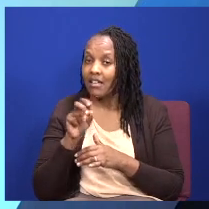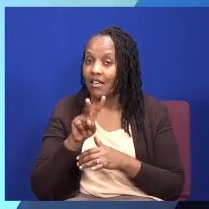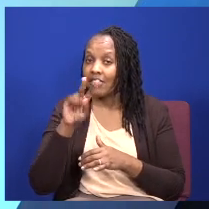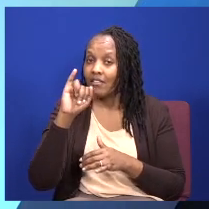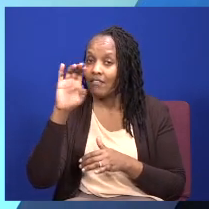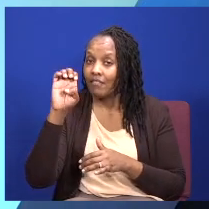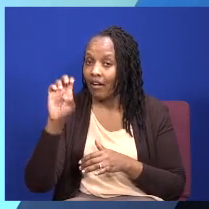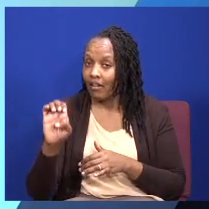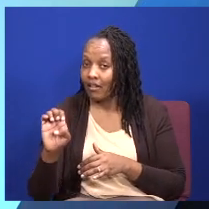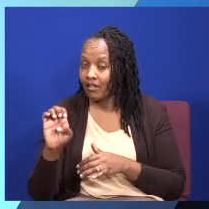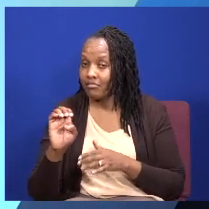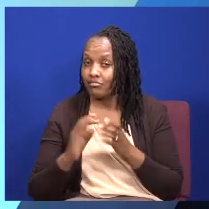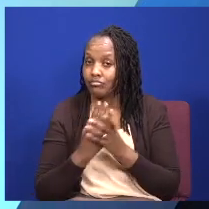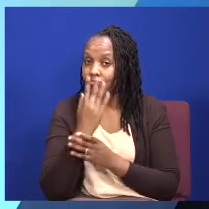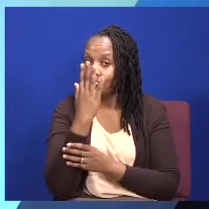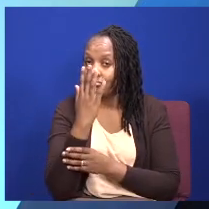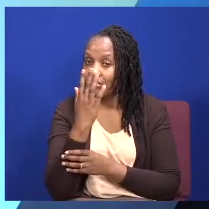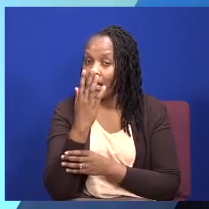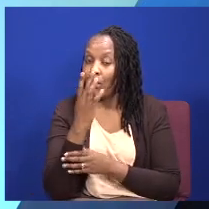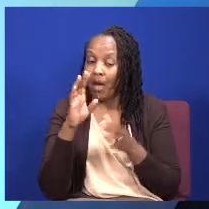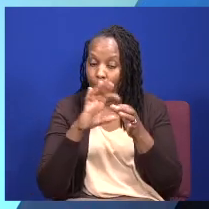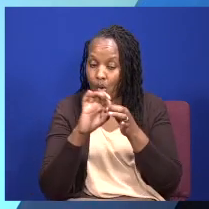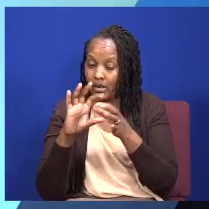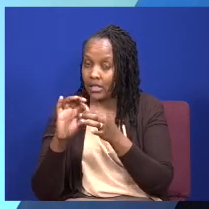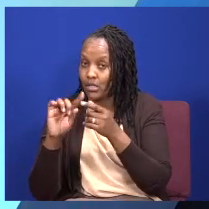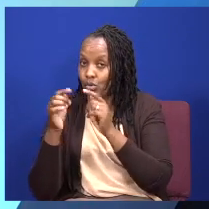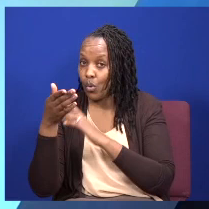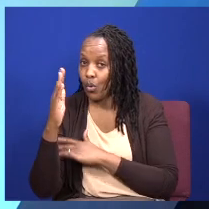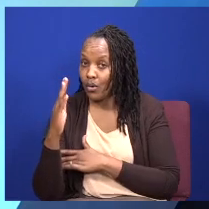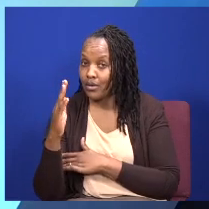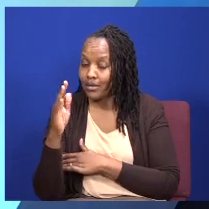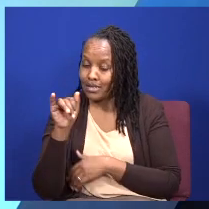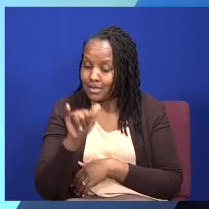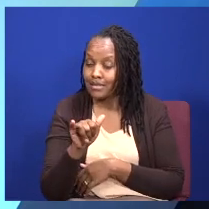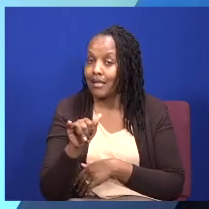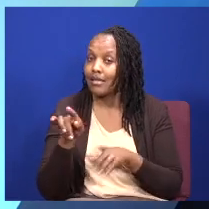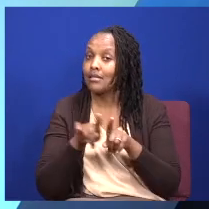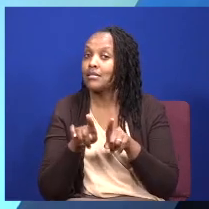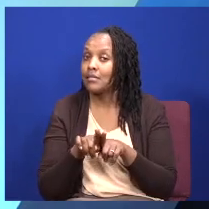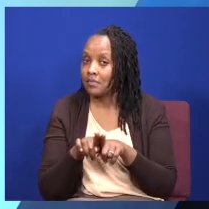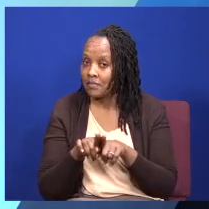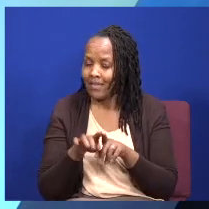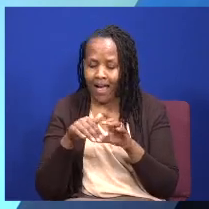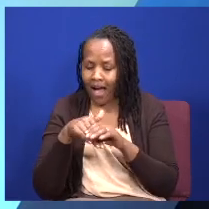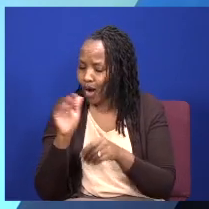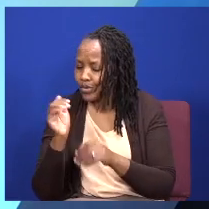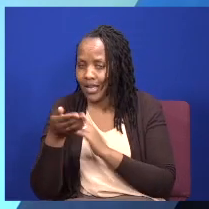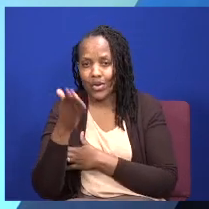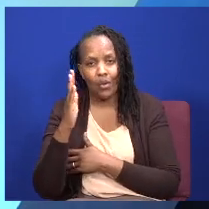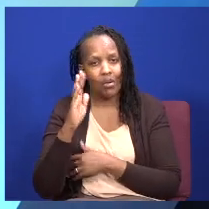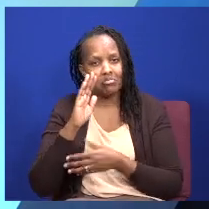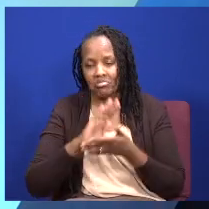the branches. We are connected to God and we need to remain connected to him, because outside of him, we cannot do